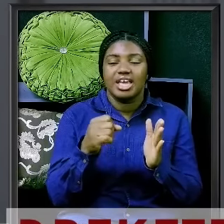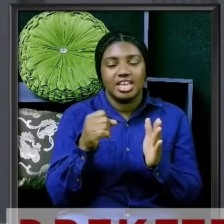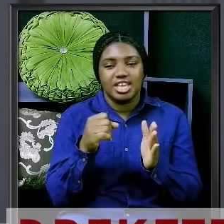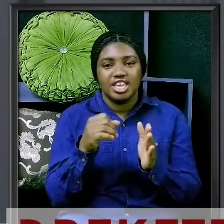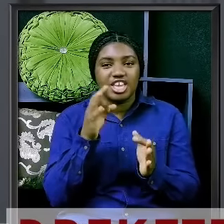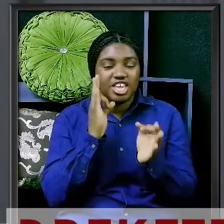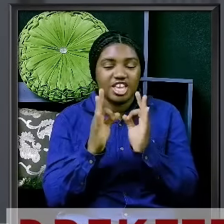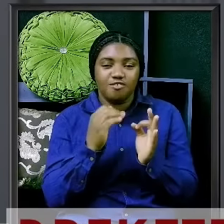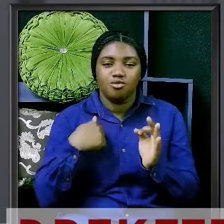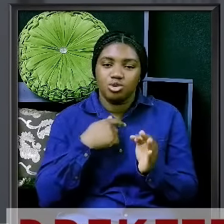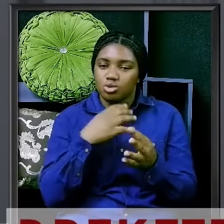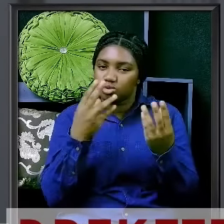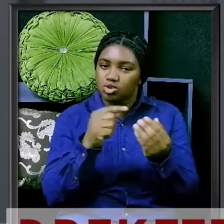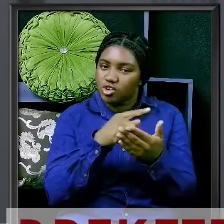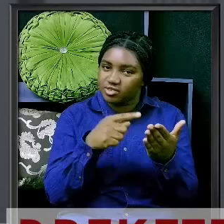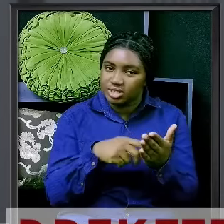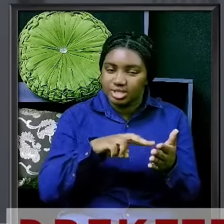Mm. No.